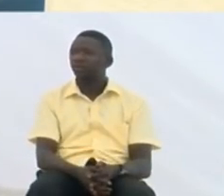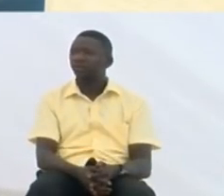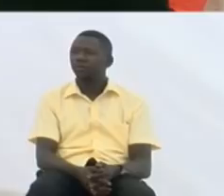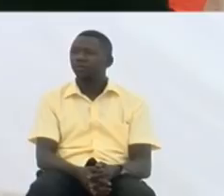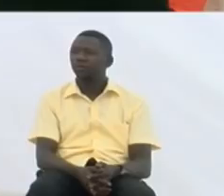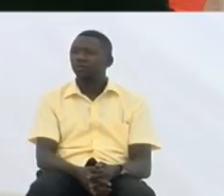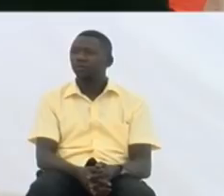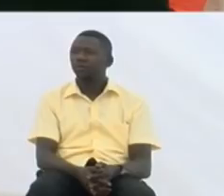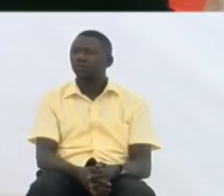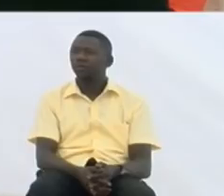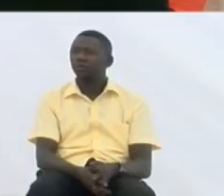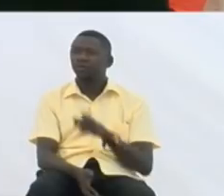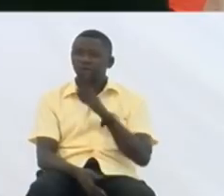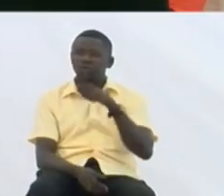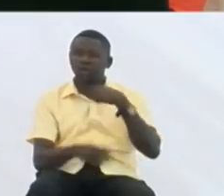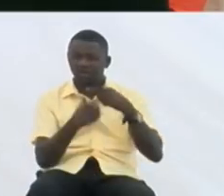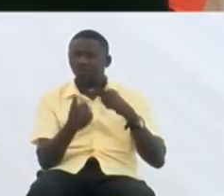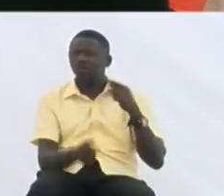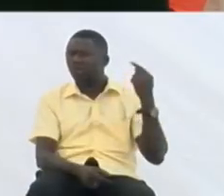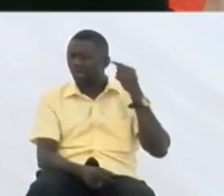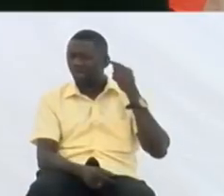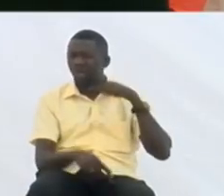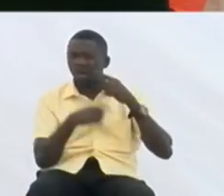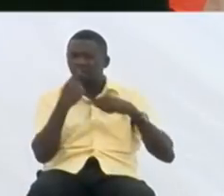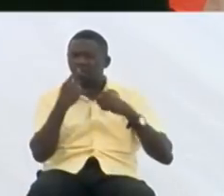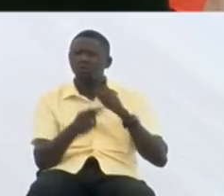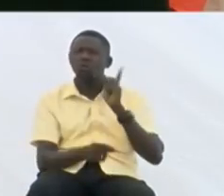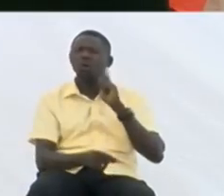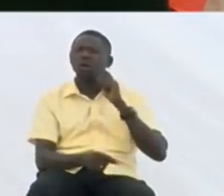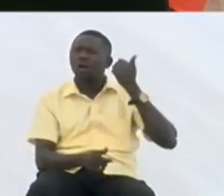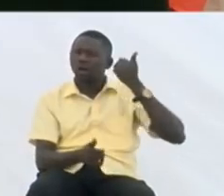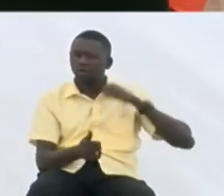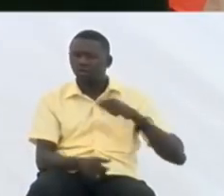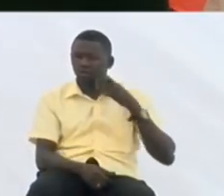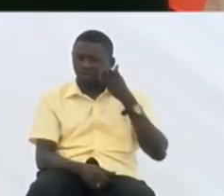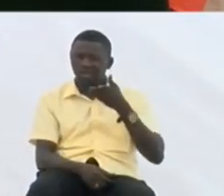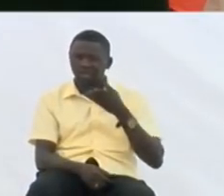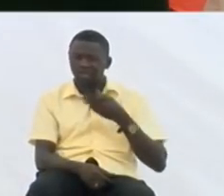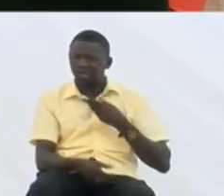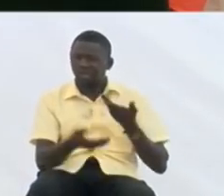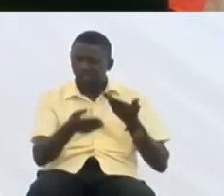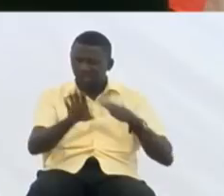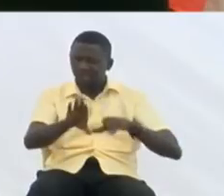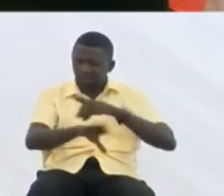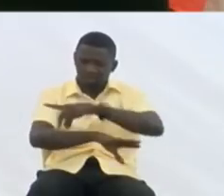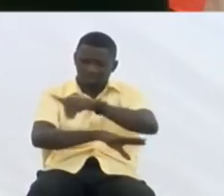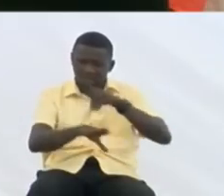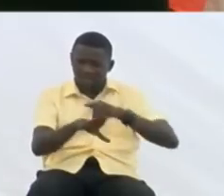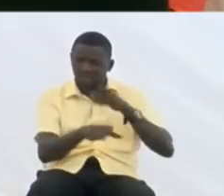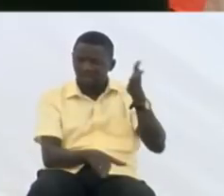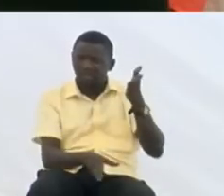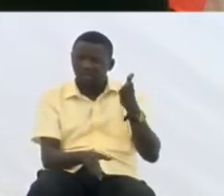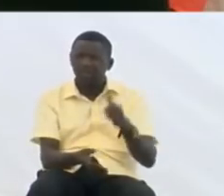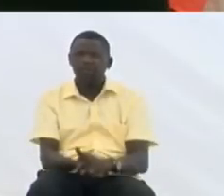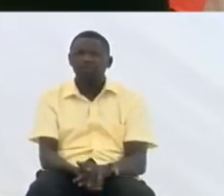hear about what happens there? For in the cemetery? Fo inata moile menketa bade koto